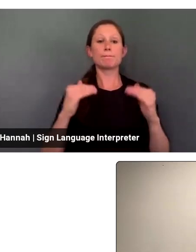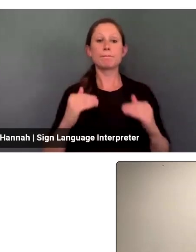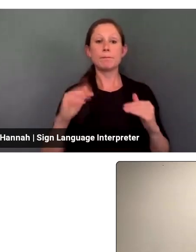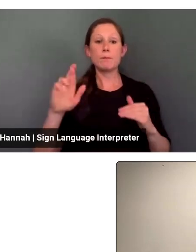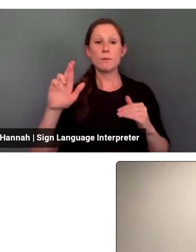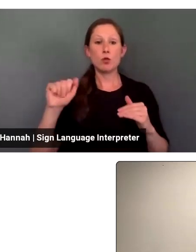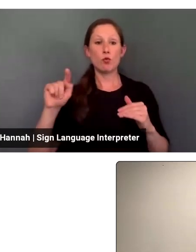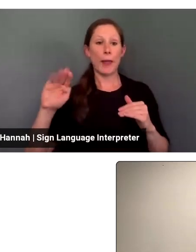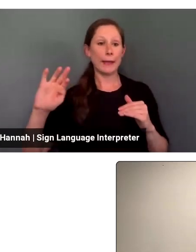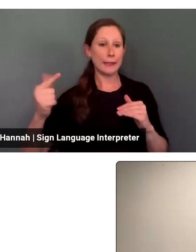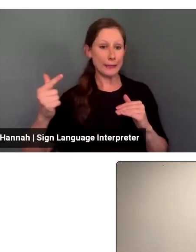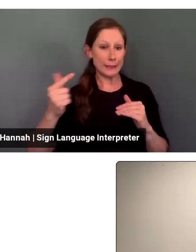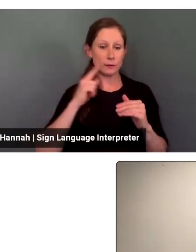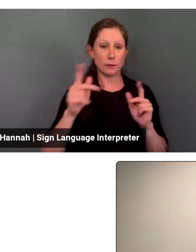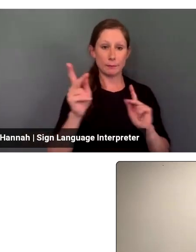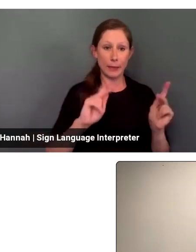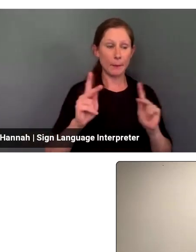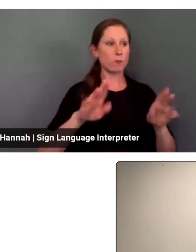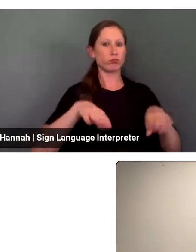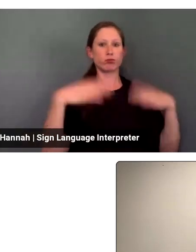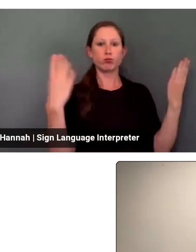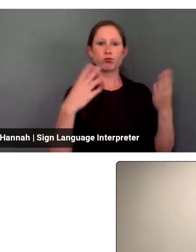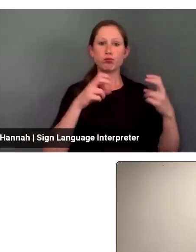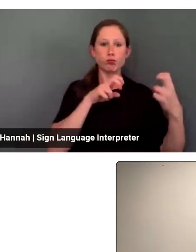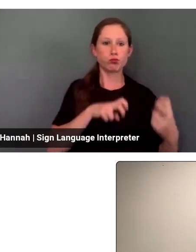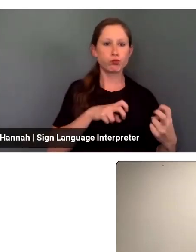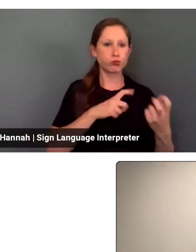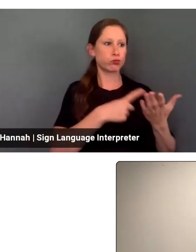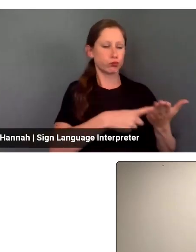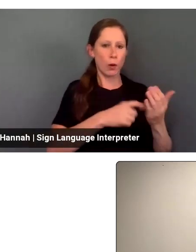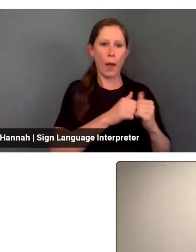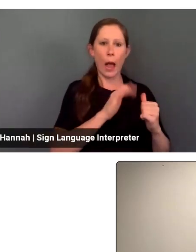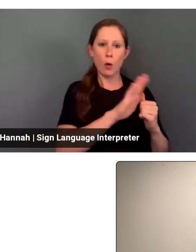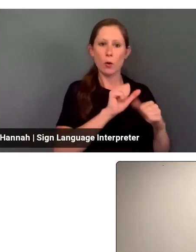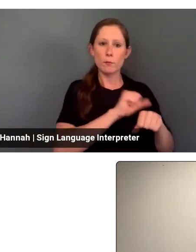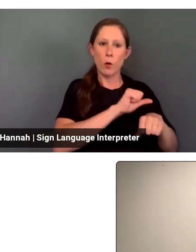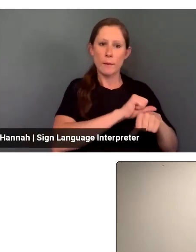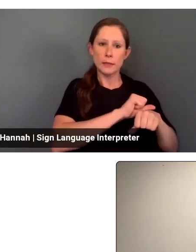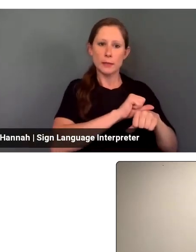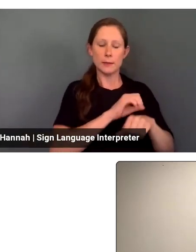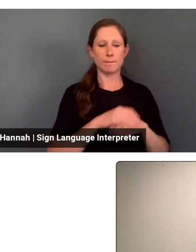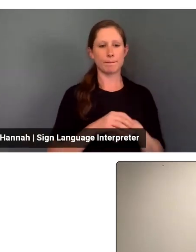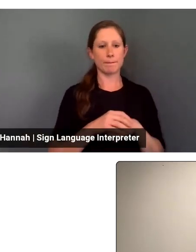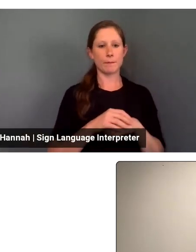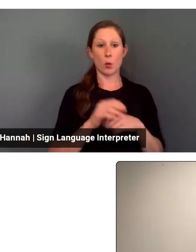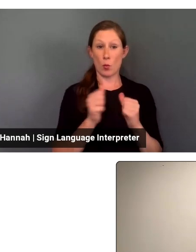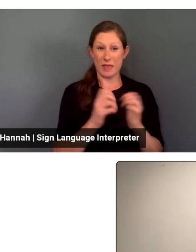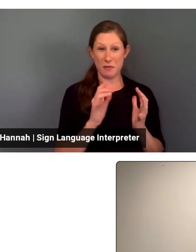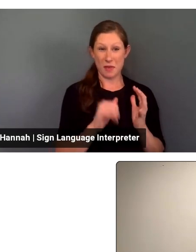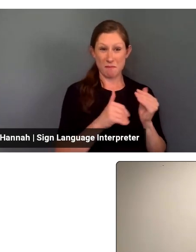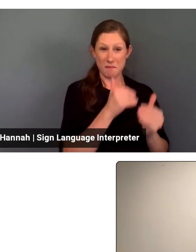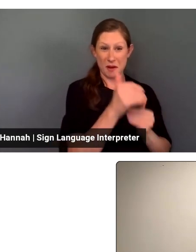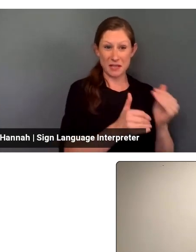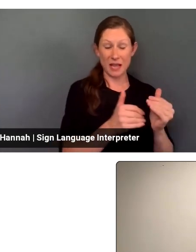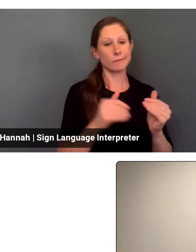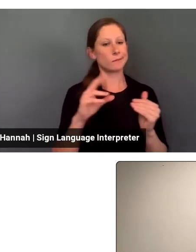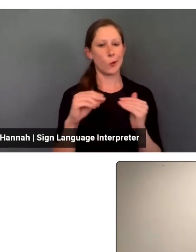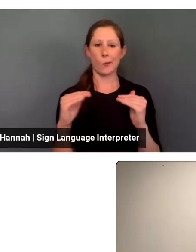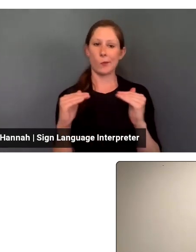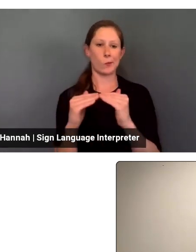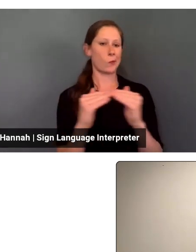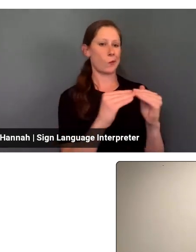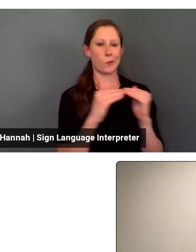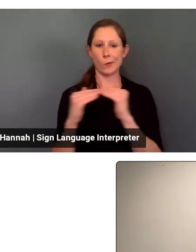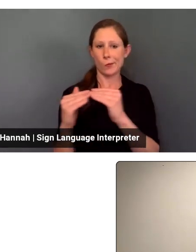open discussions around how someone is performing, you don't get, equitable and fair outcomes.